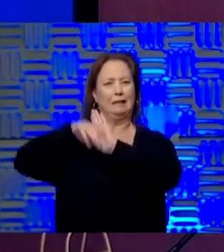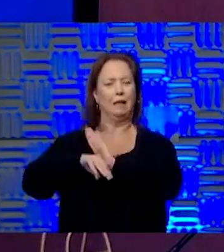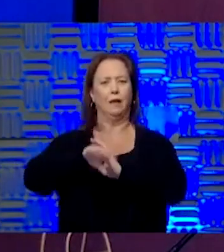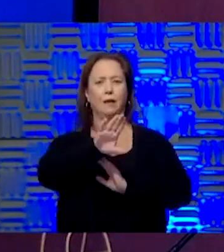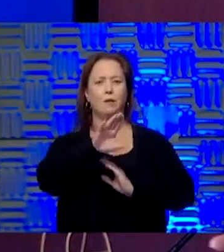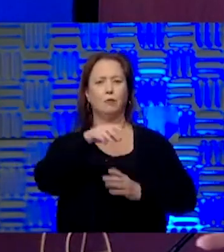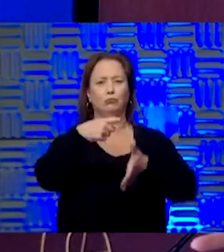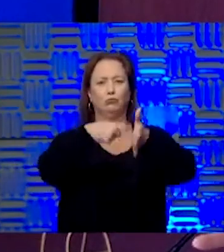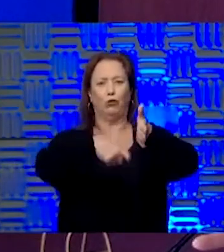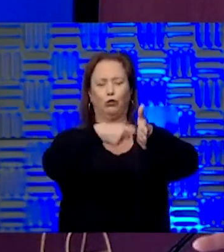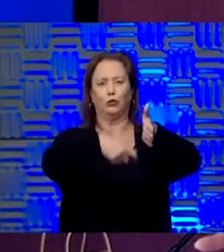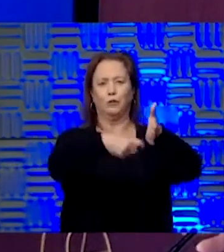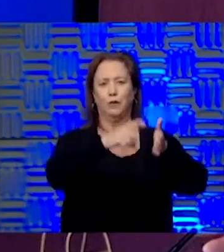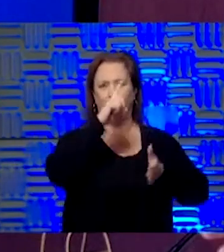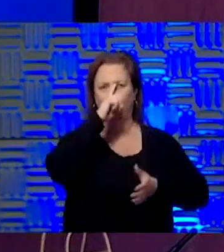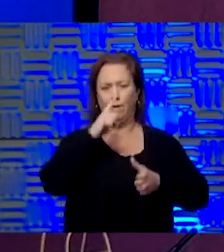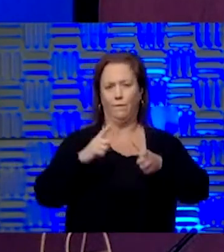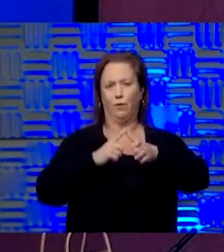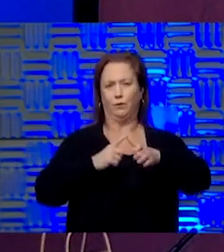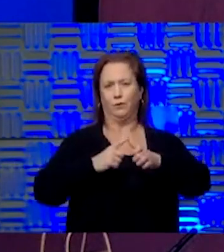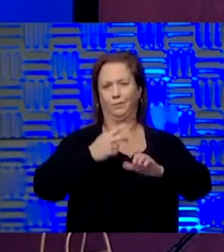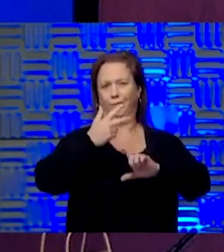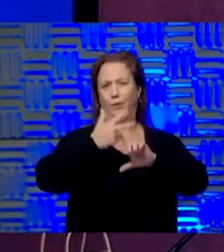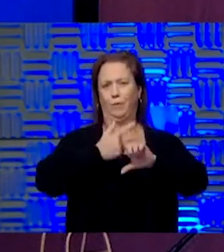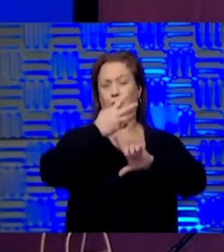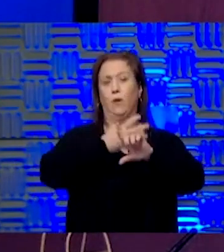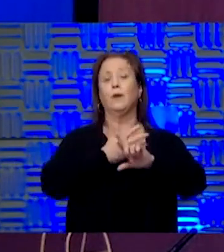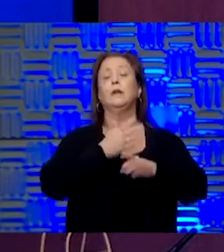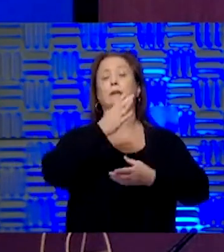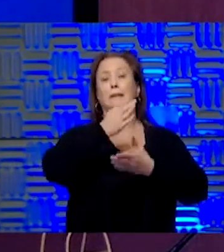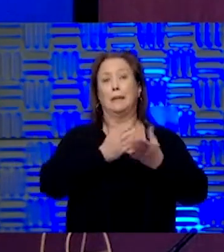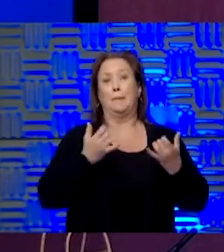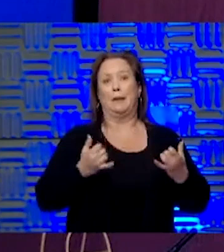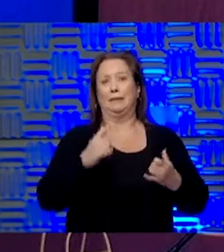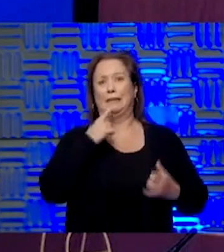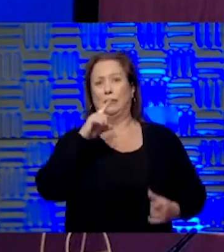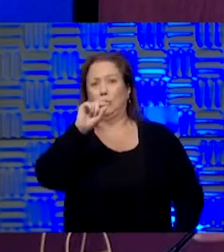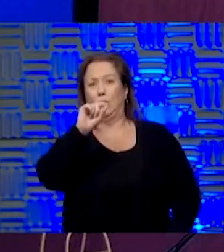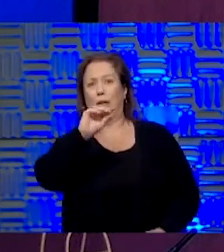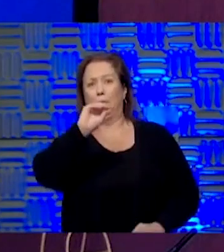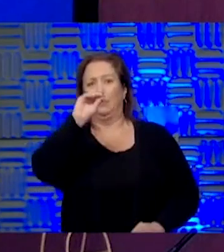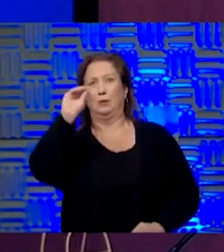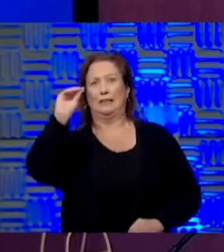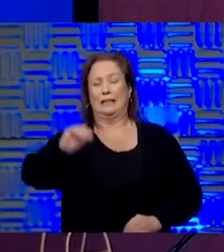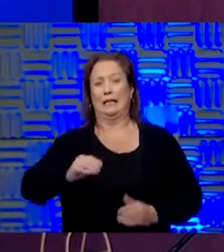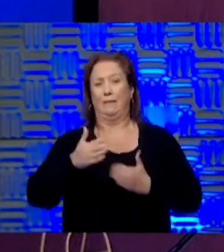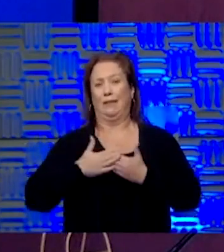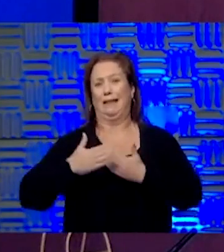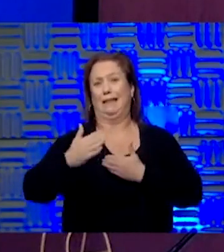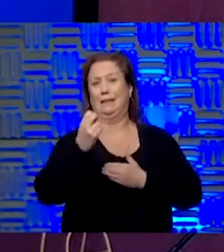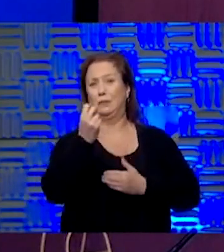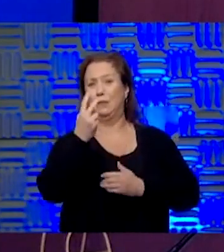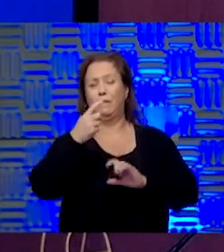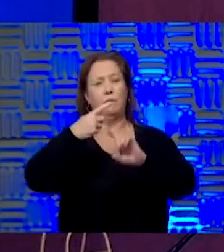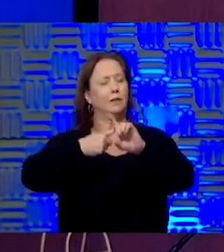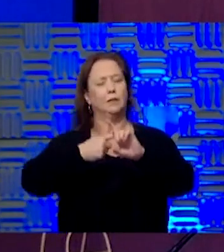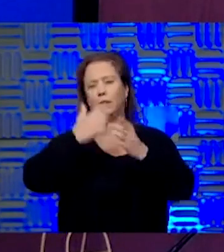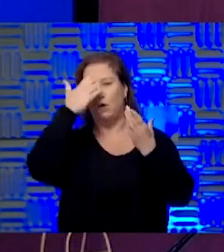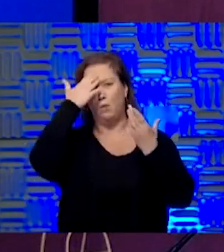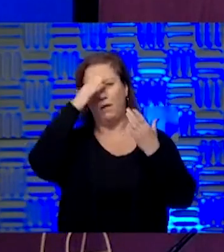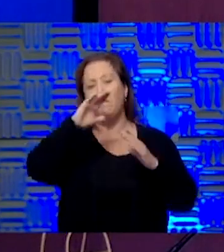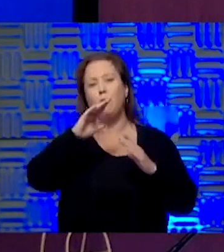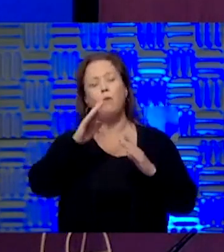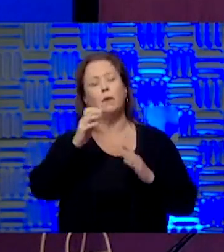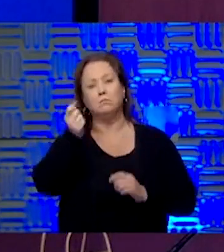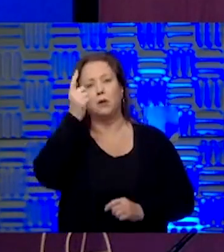charges for the first 3 or 4 months. Some are saying 20% for the next 12 months. We don't know, but it's going to be a